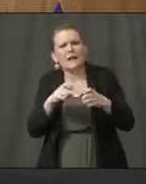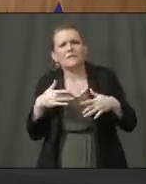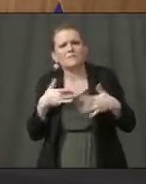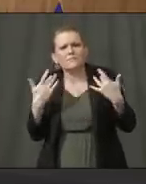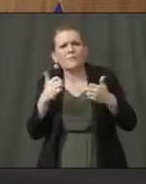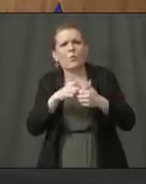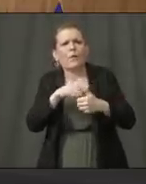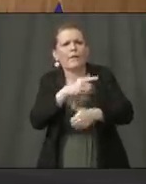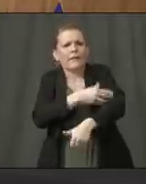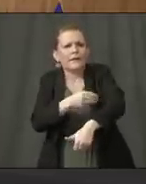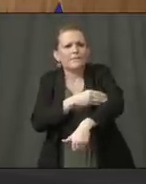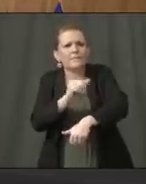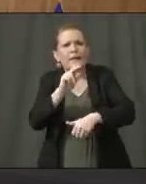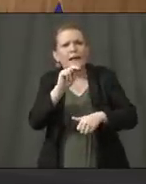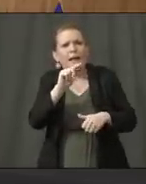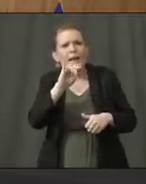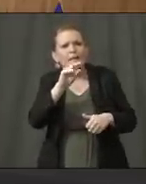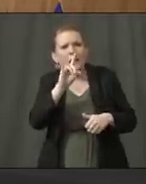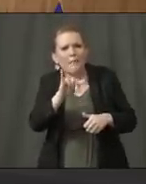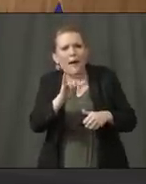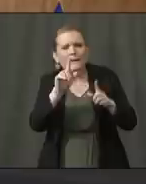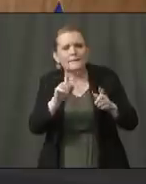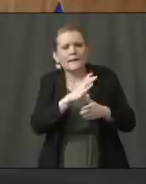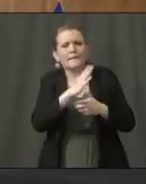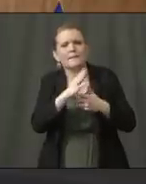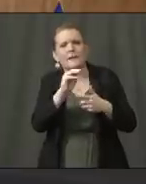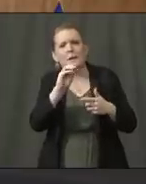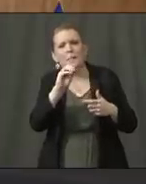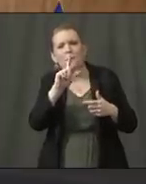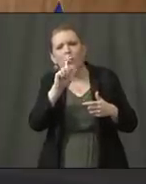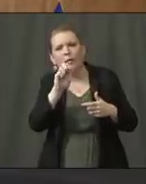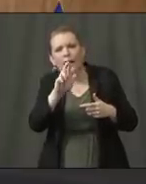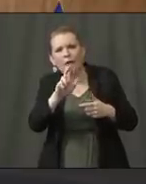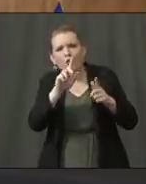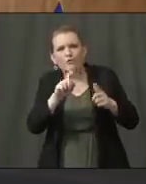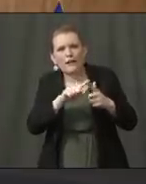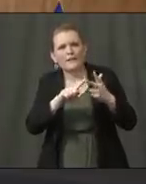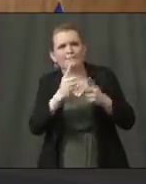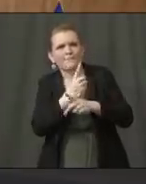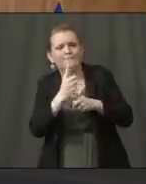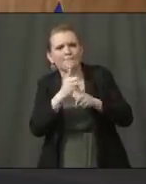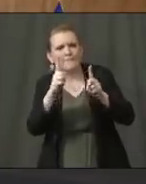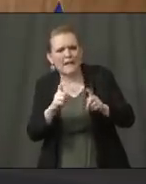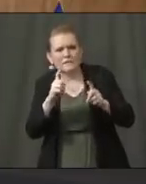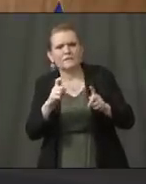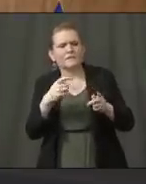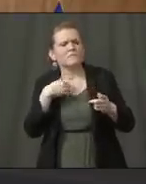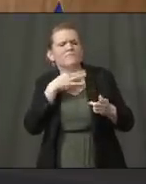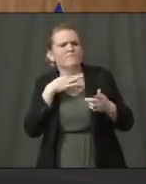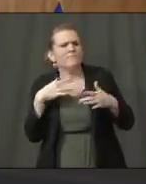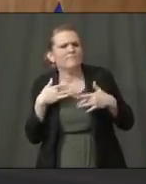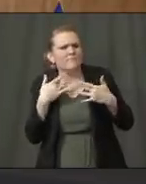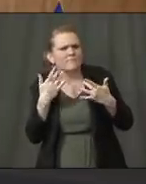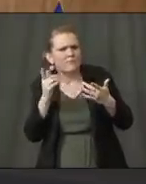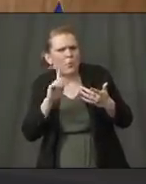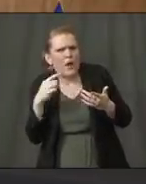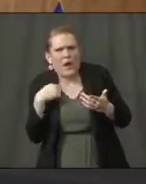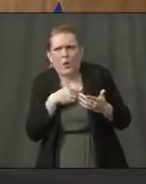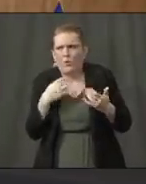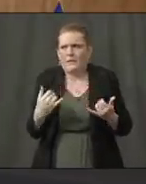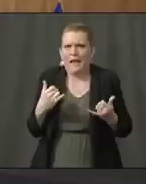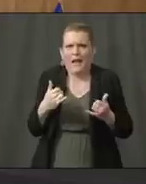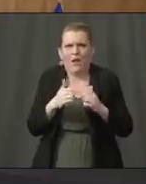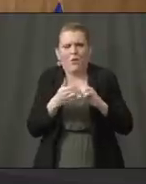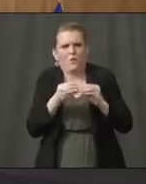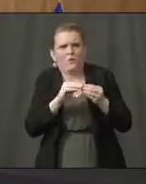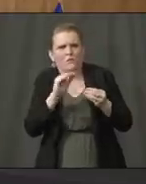we talked to St. Francis Hospital, Trinity Healthcare last week. They're having long lines. They just got approved to do their own lab. Where